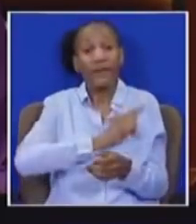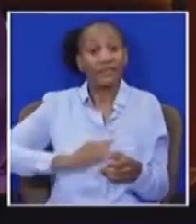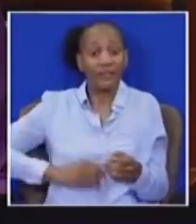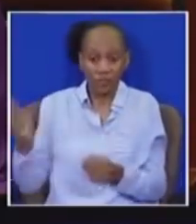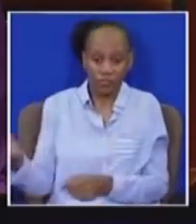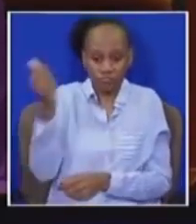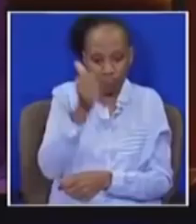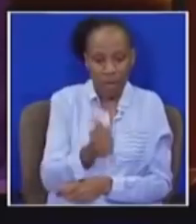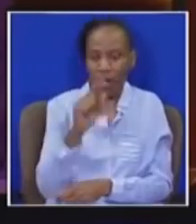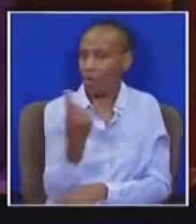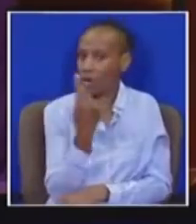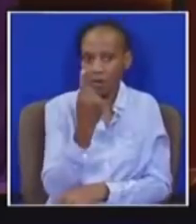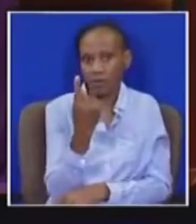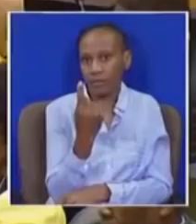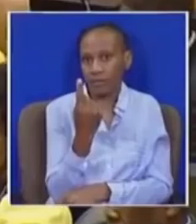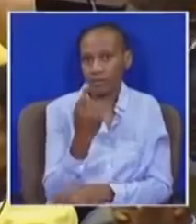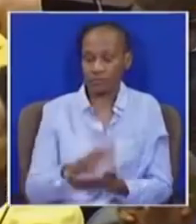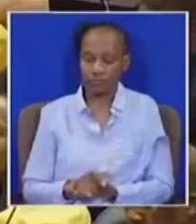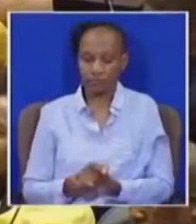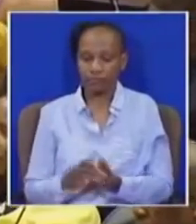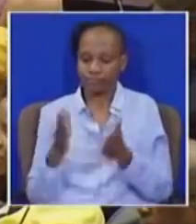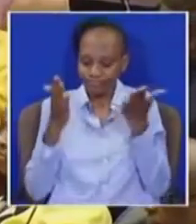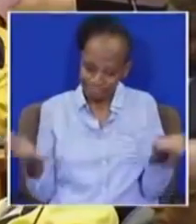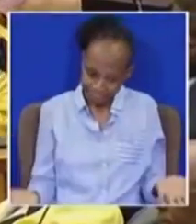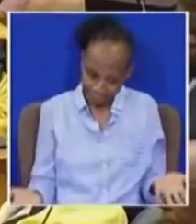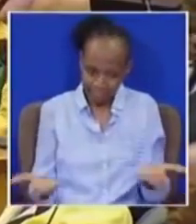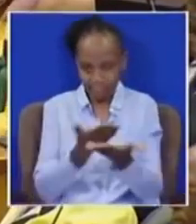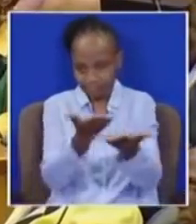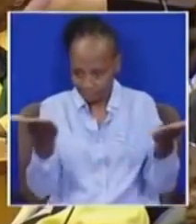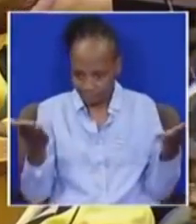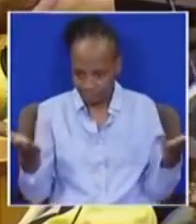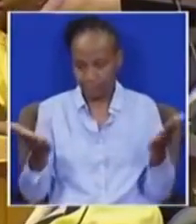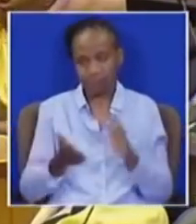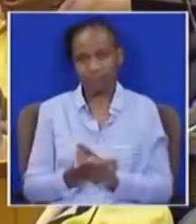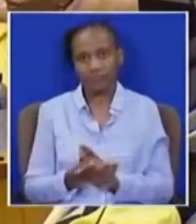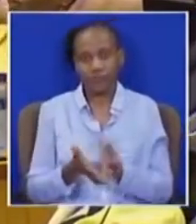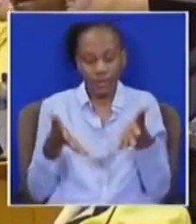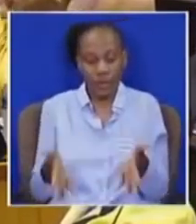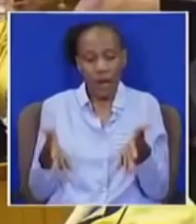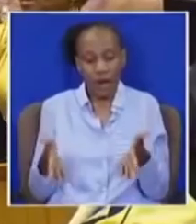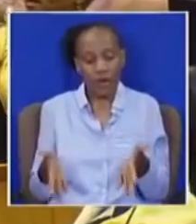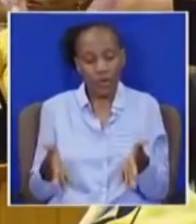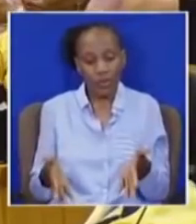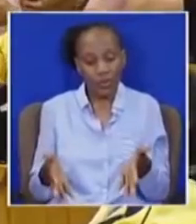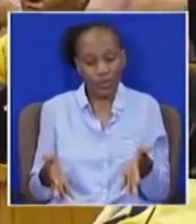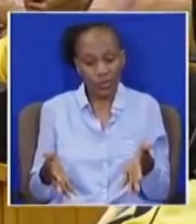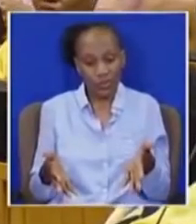President. And therefore, honorable members, I now